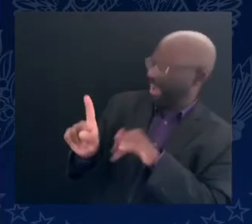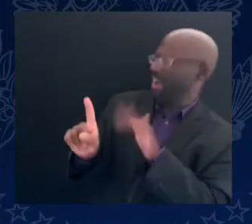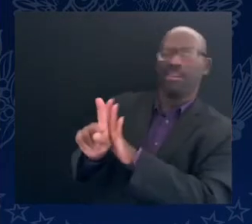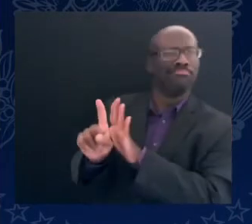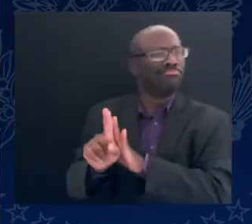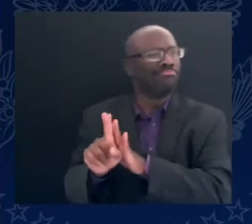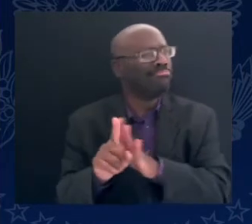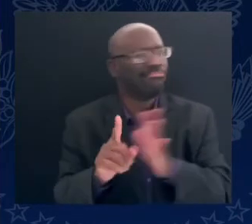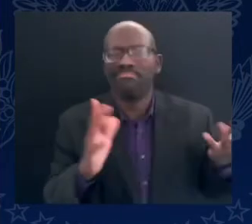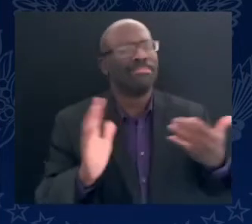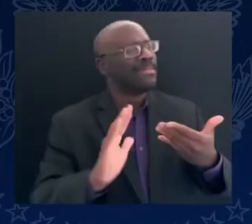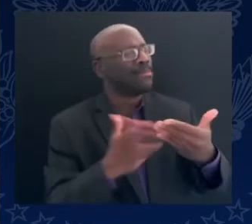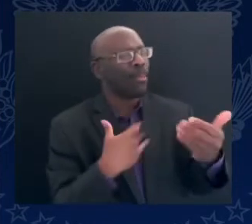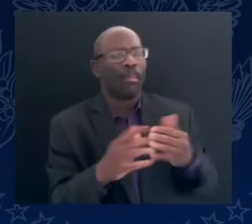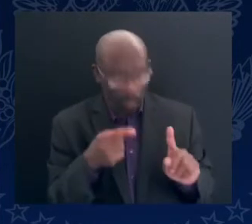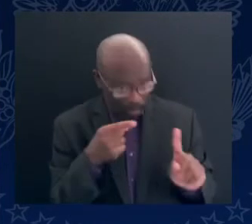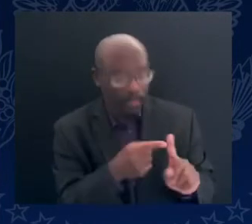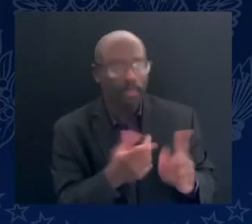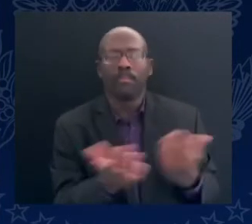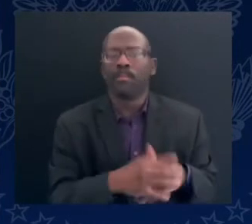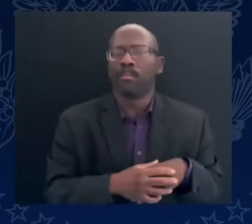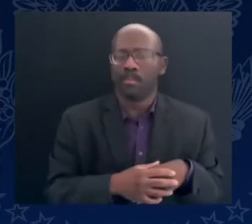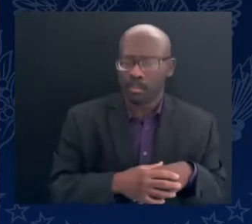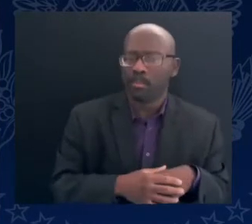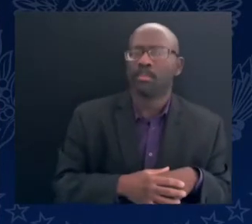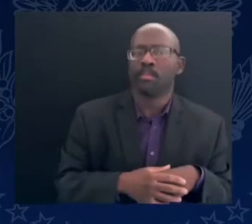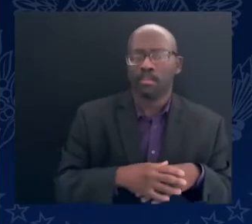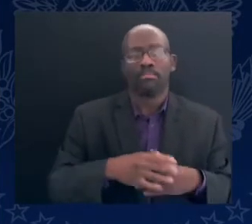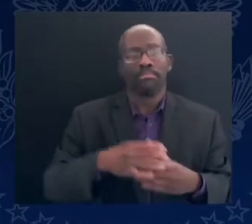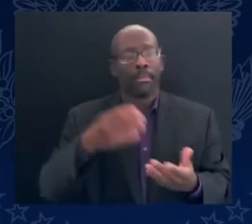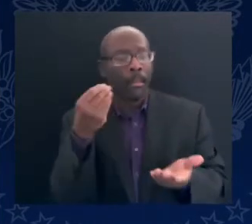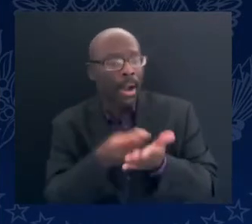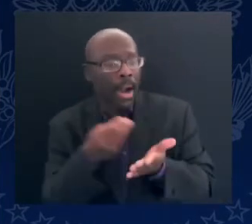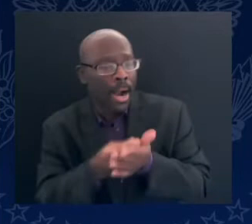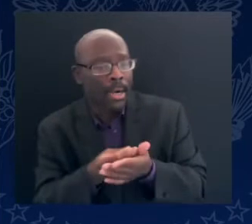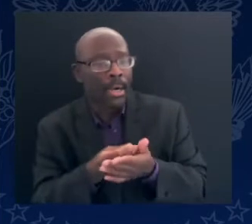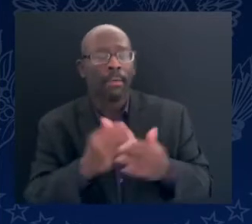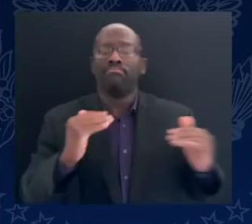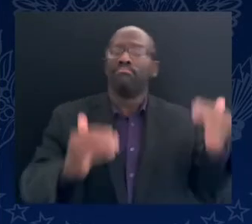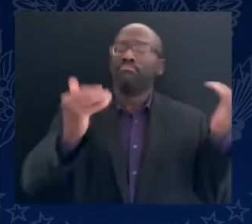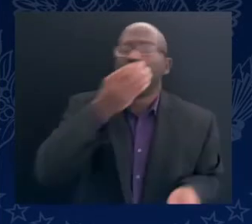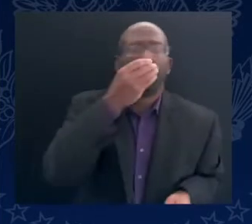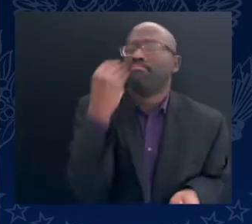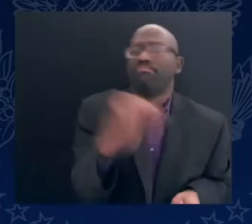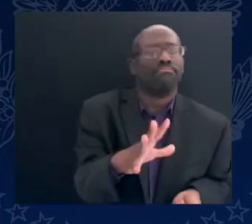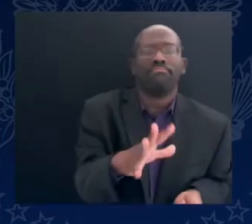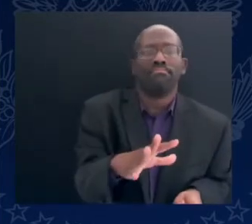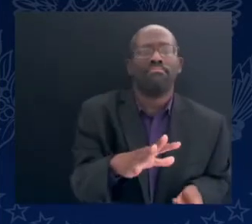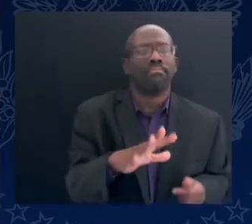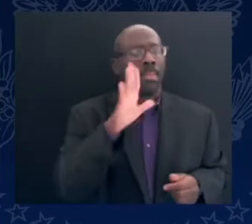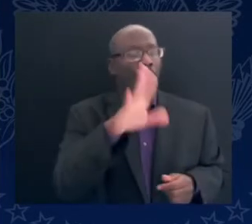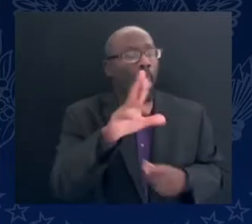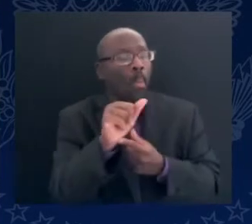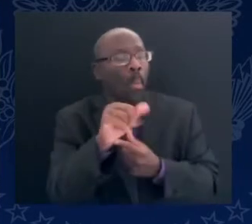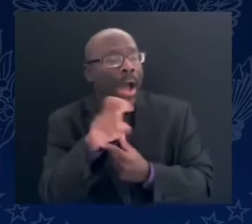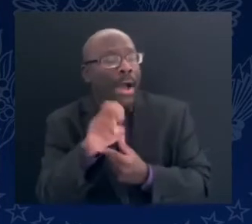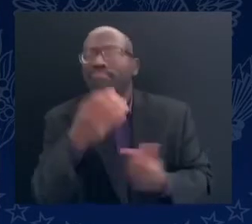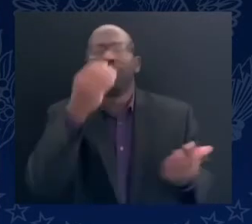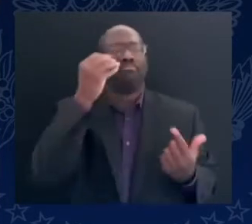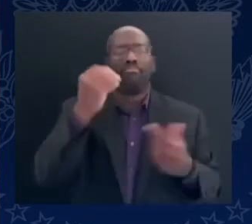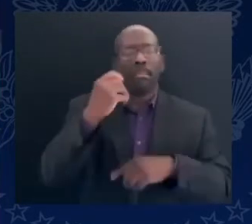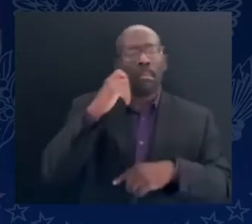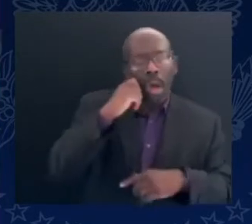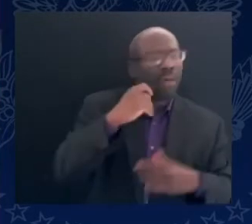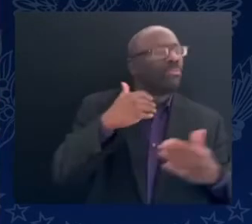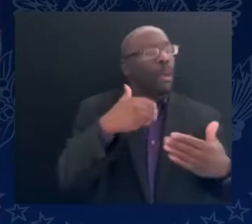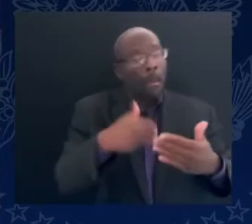race, financial status. No one's left behind. Are there any other memories or stories? Yeah, I'd like to share one with